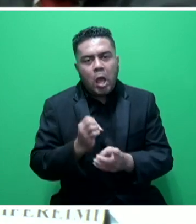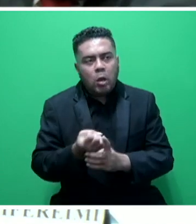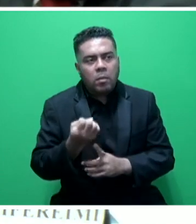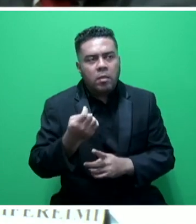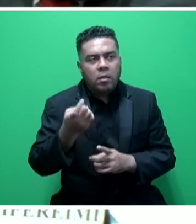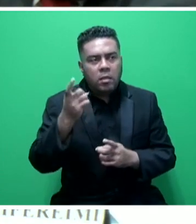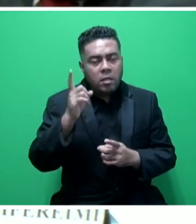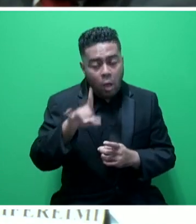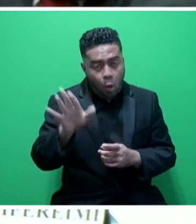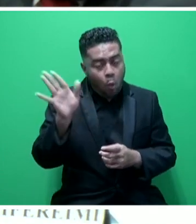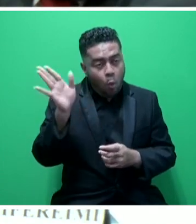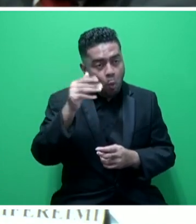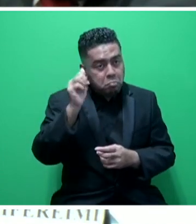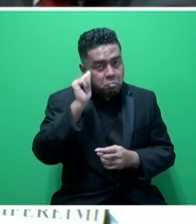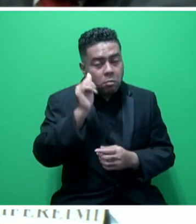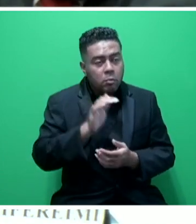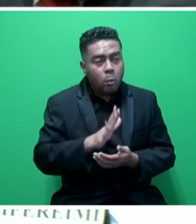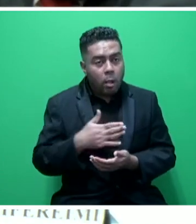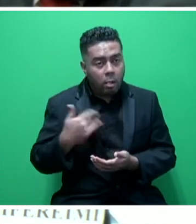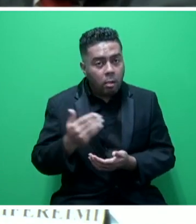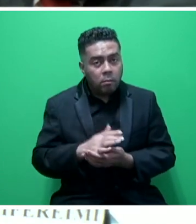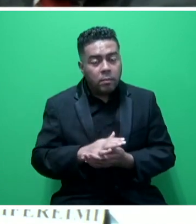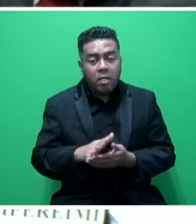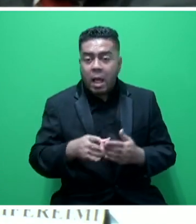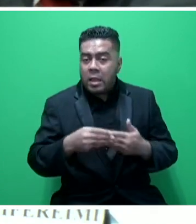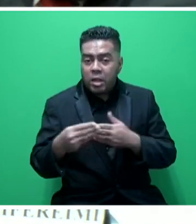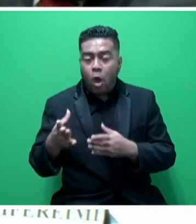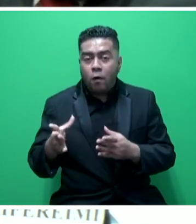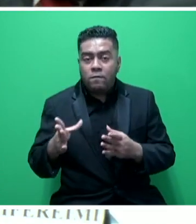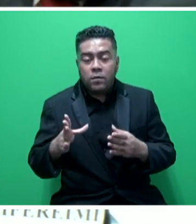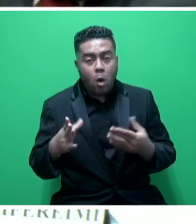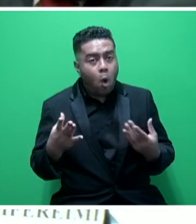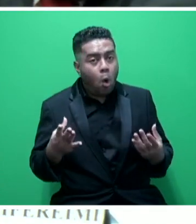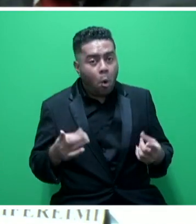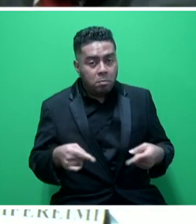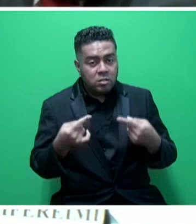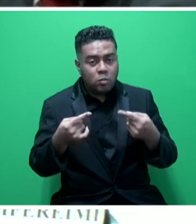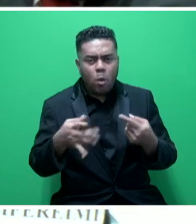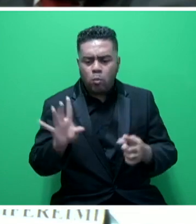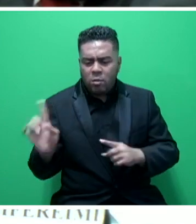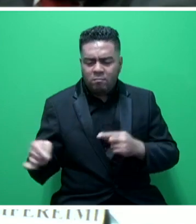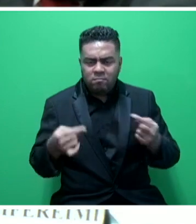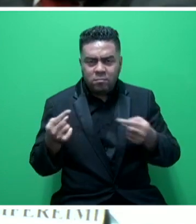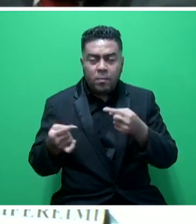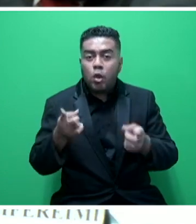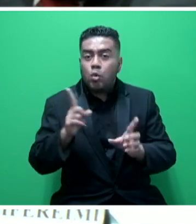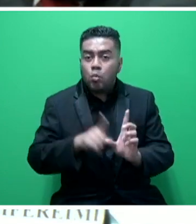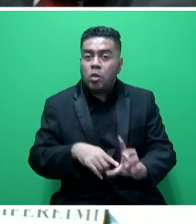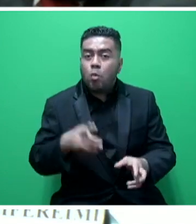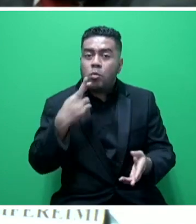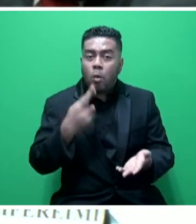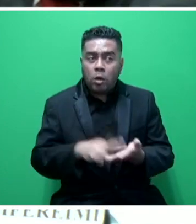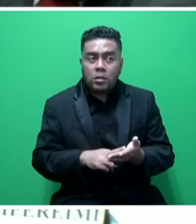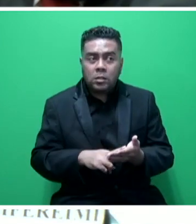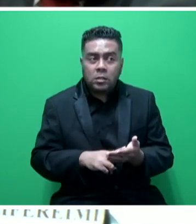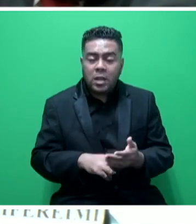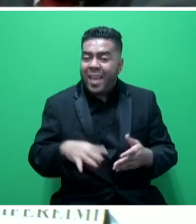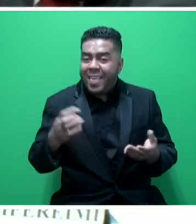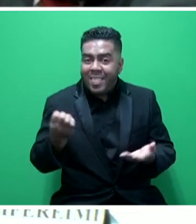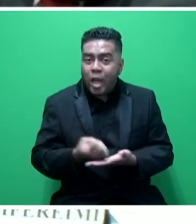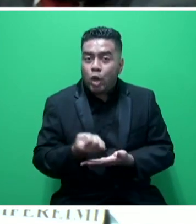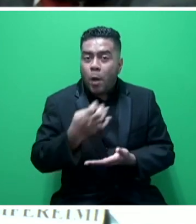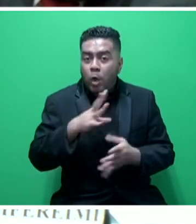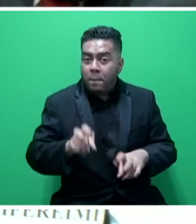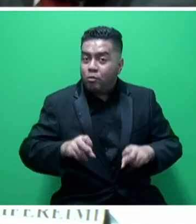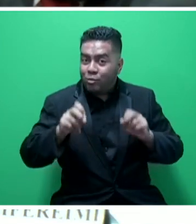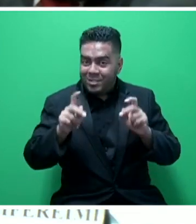the Honourable Leader of the Opposition, when we debated about the youth report, economic